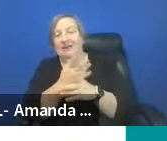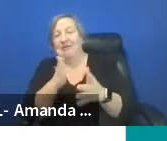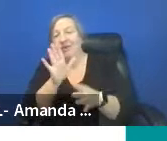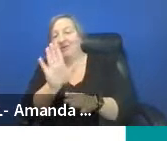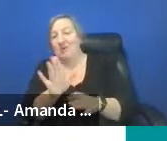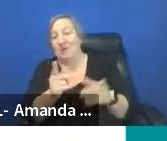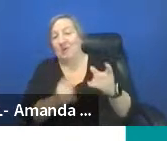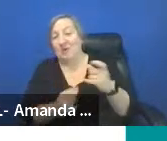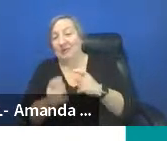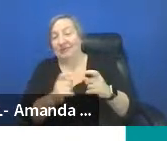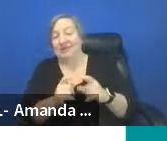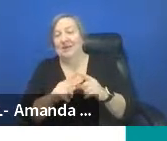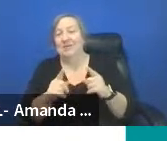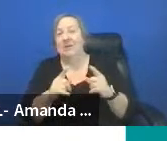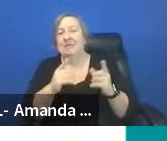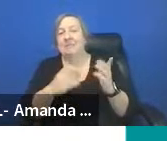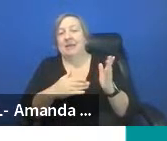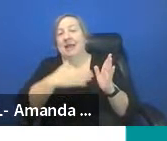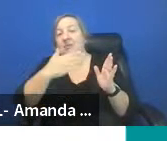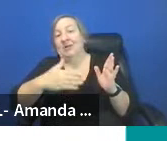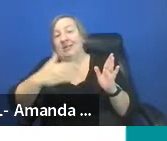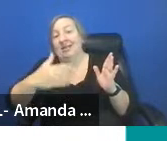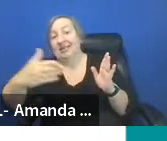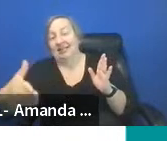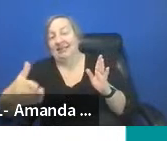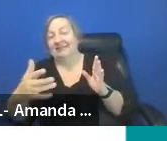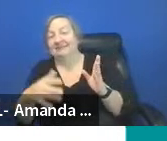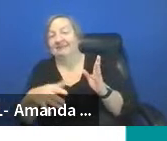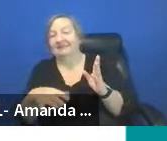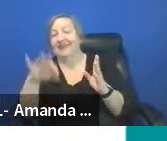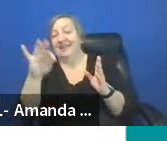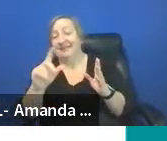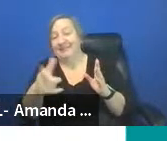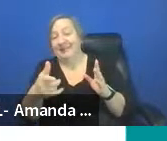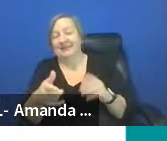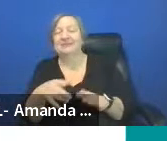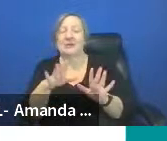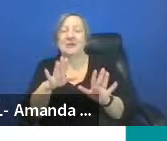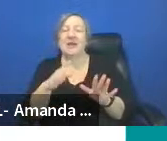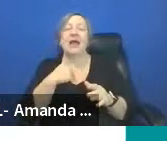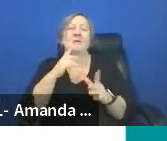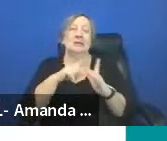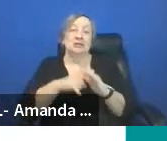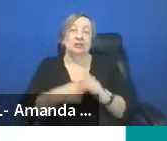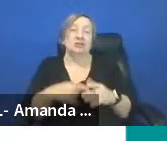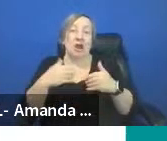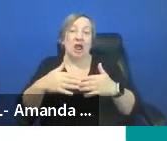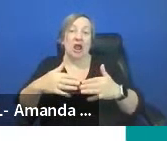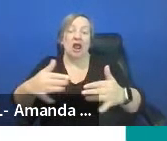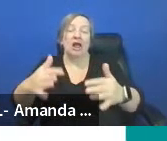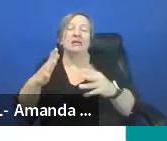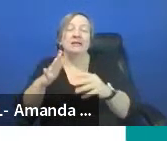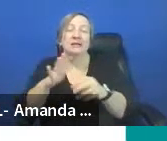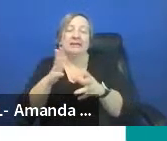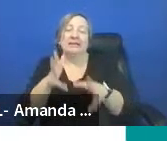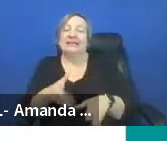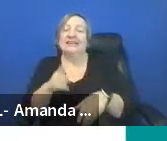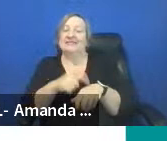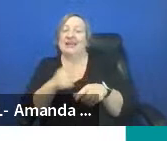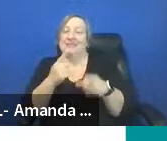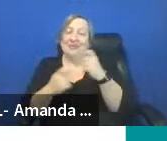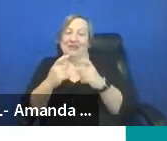just may take a slide or two for me to get to them. So I am going to get going so that we can leave plenty of time for questions at the